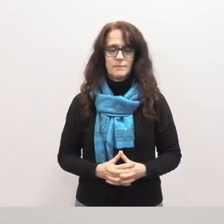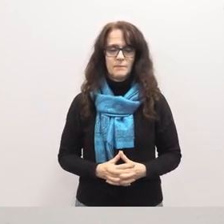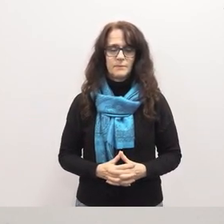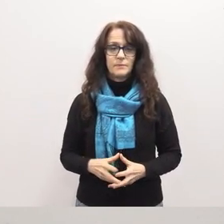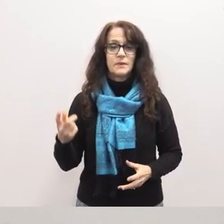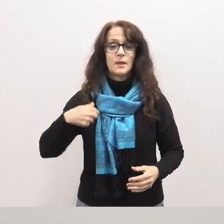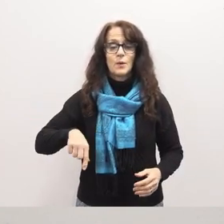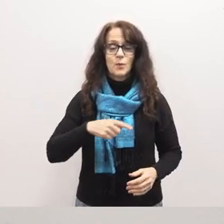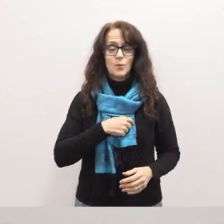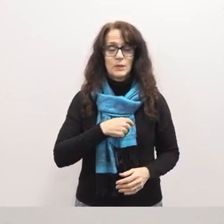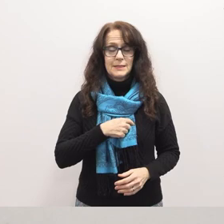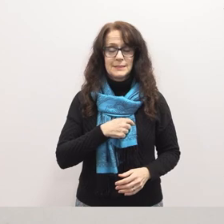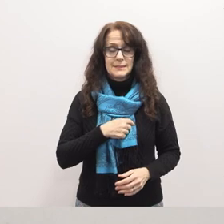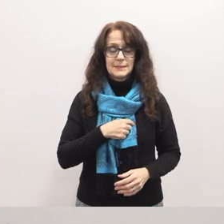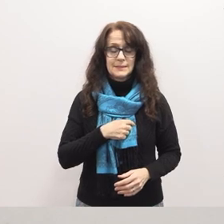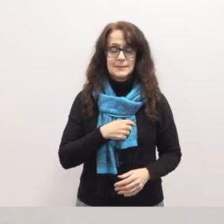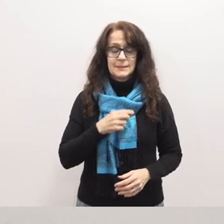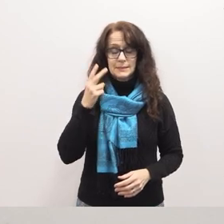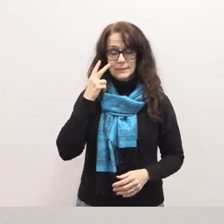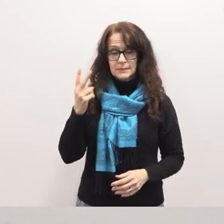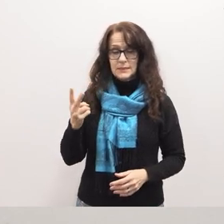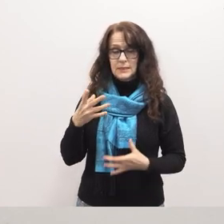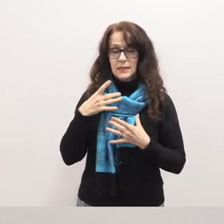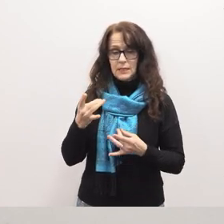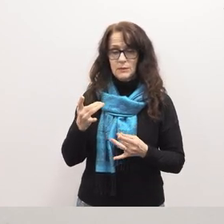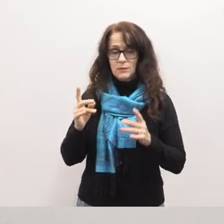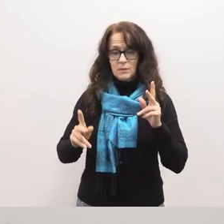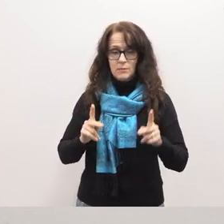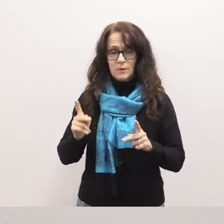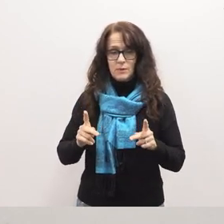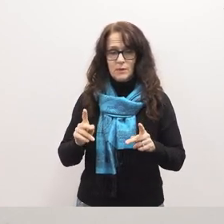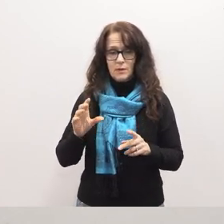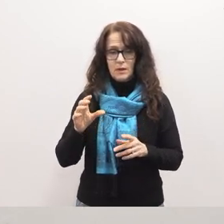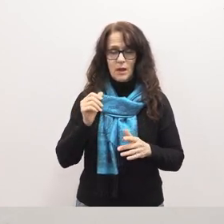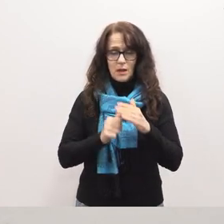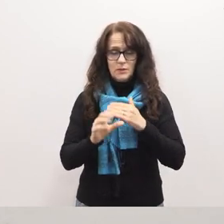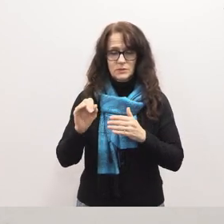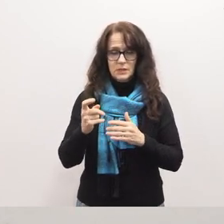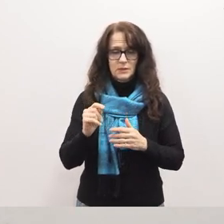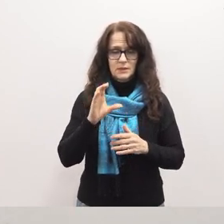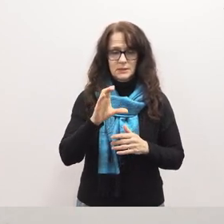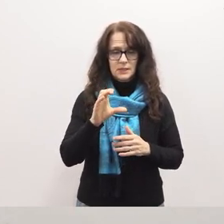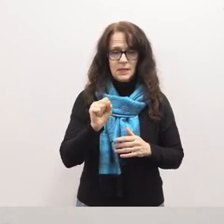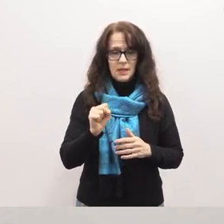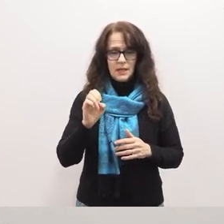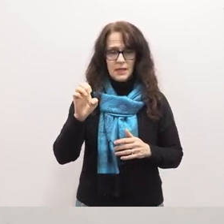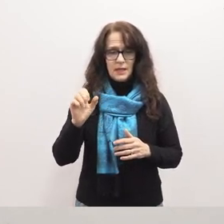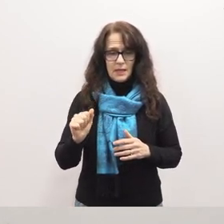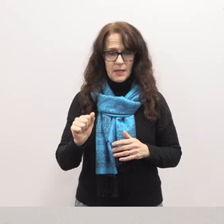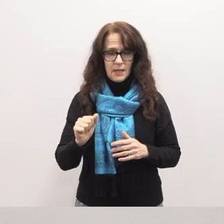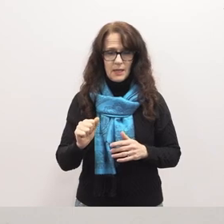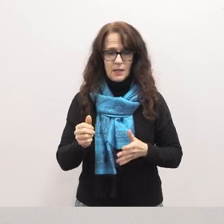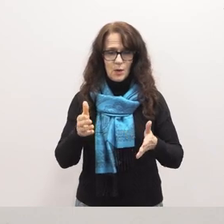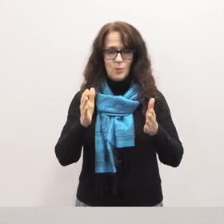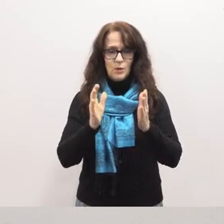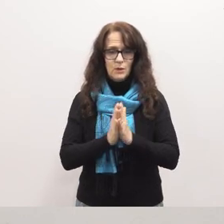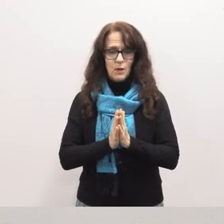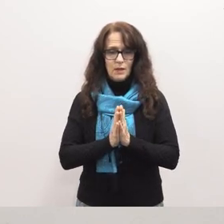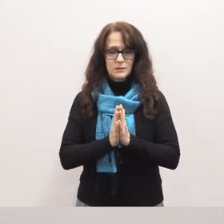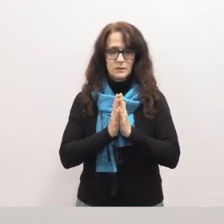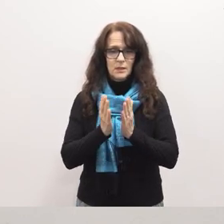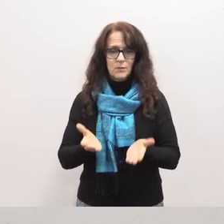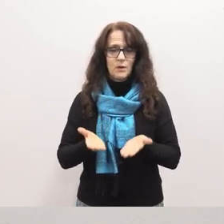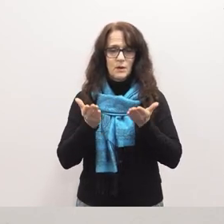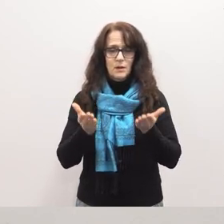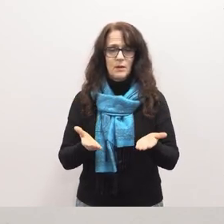We note that interested parties under the statute, CSEA, requests or makes